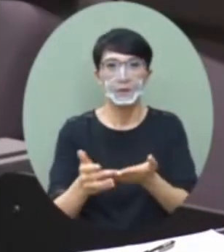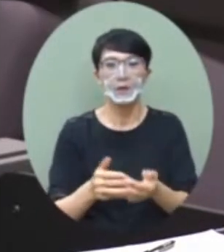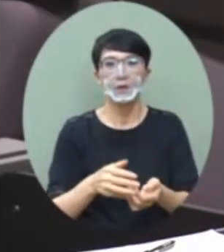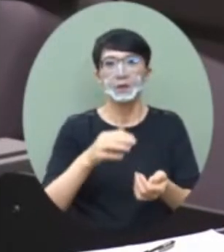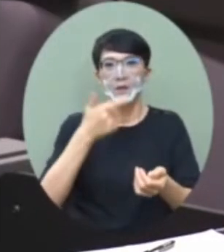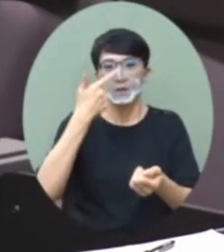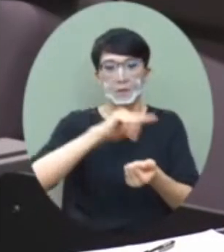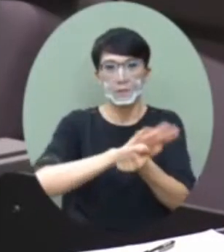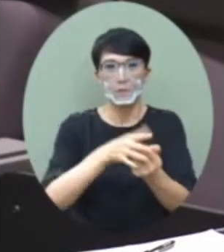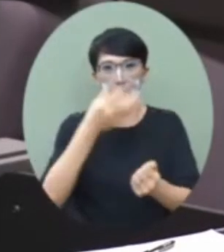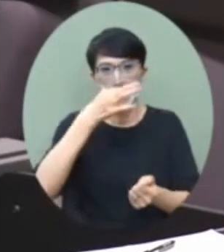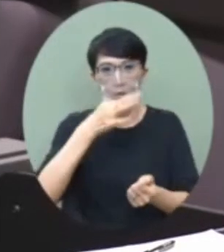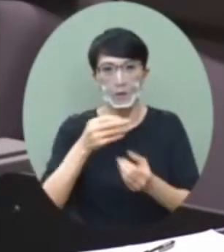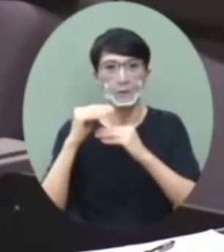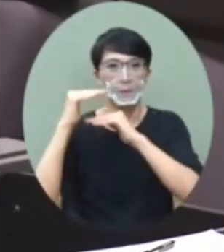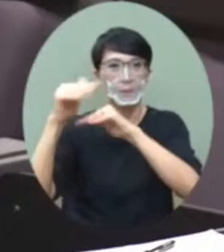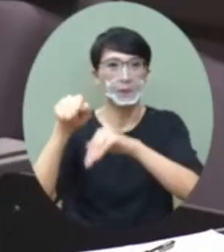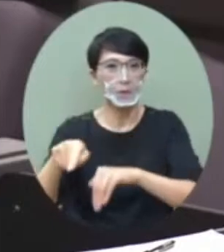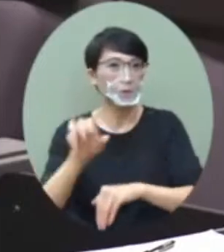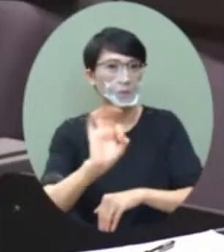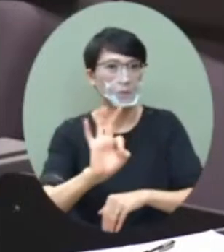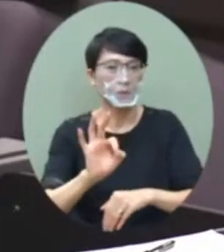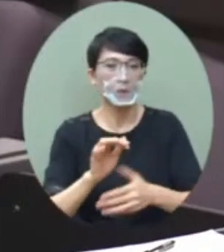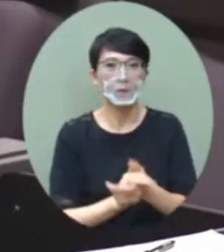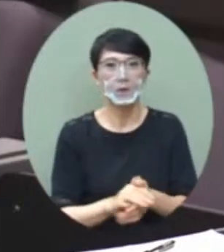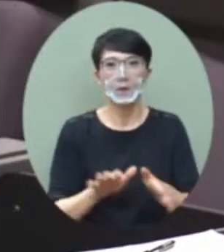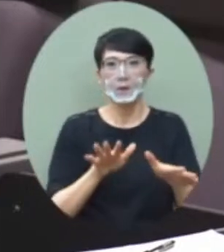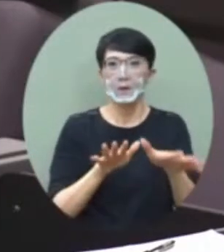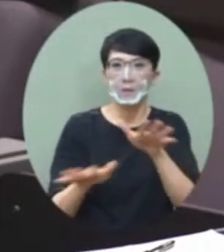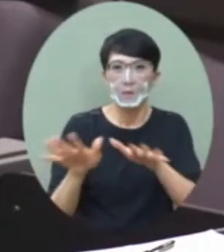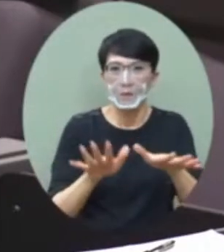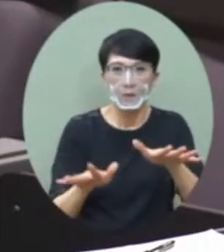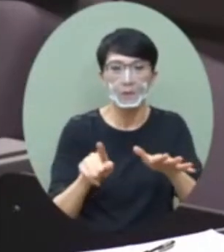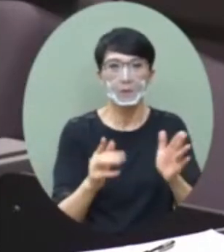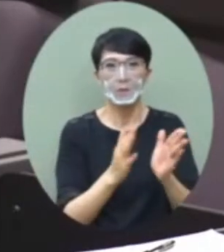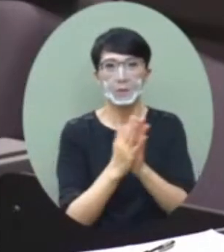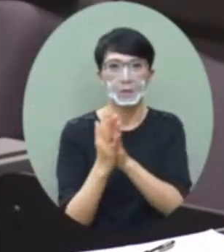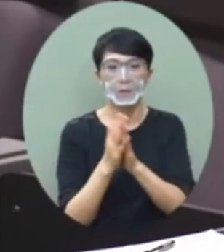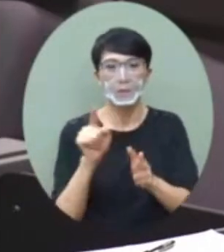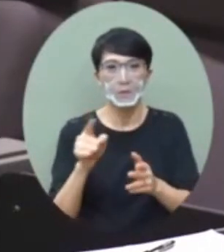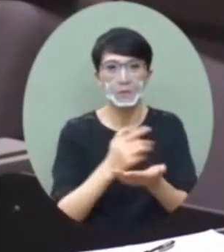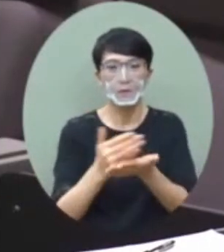would first answer the question on the declaration system.